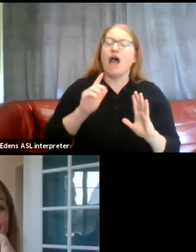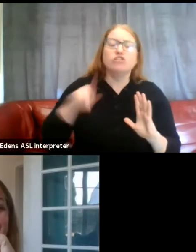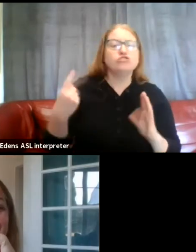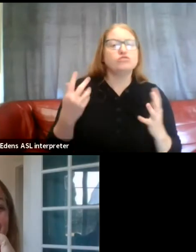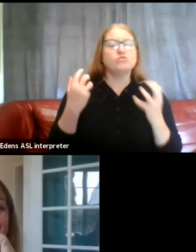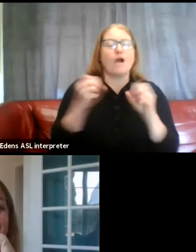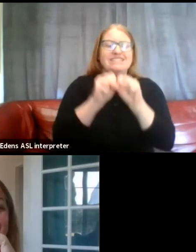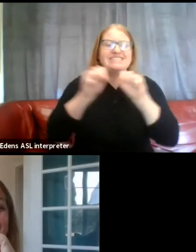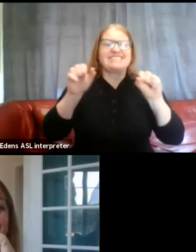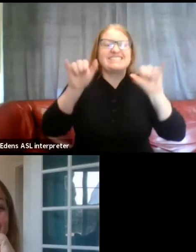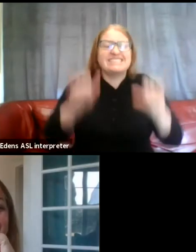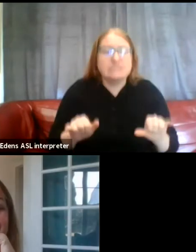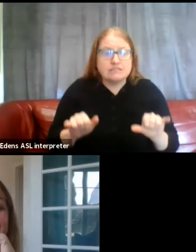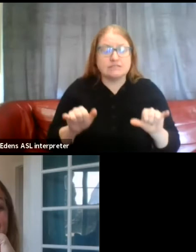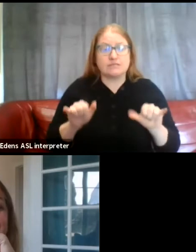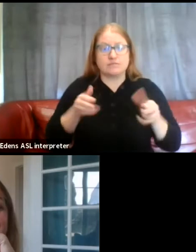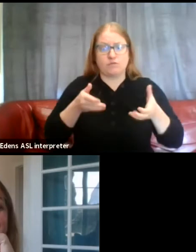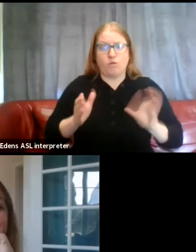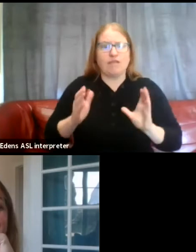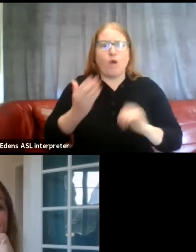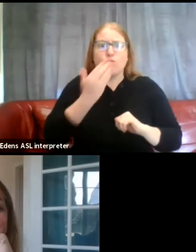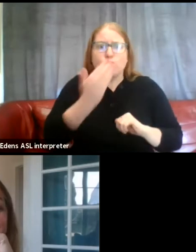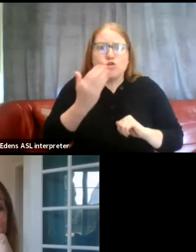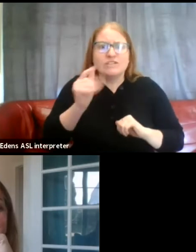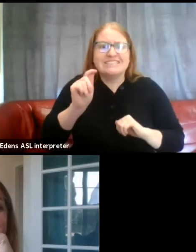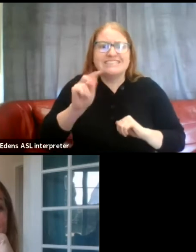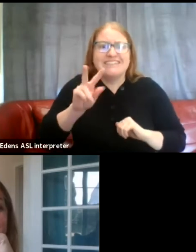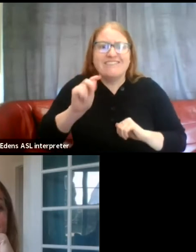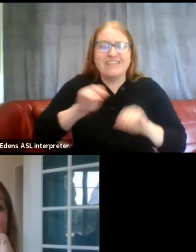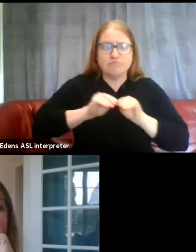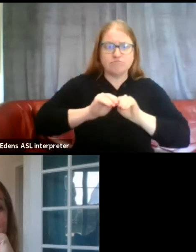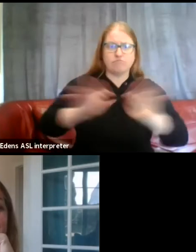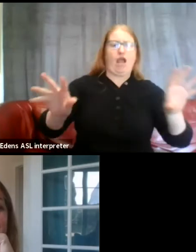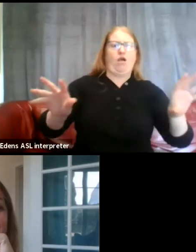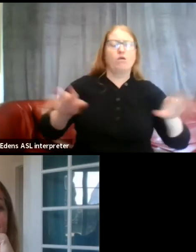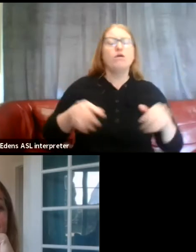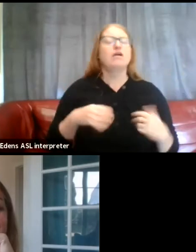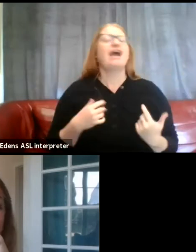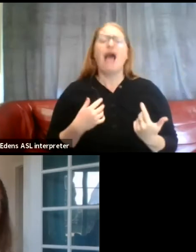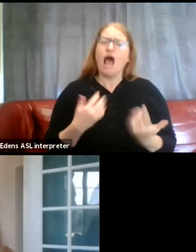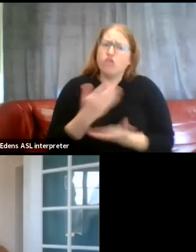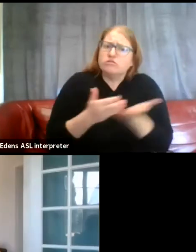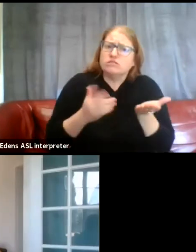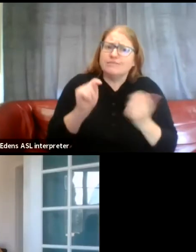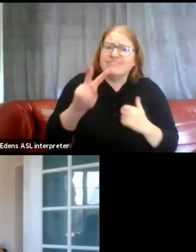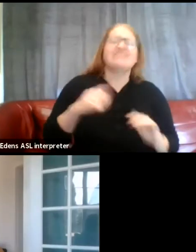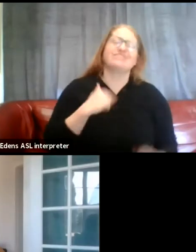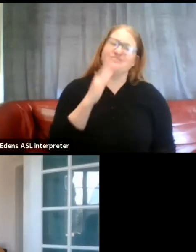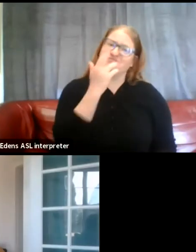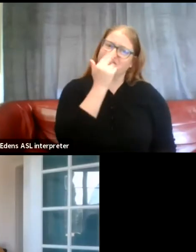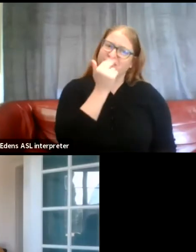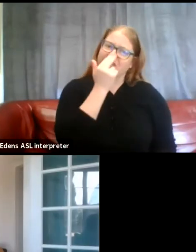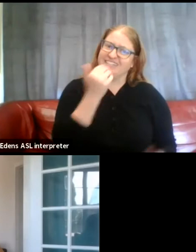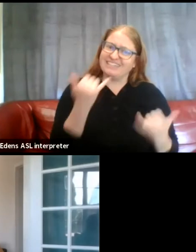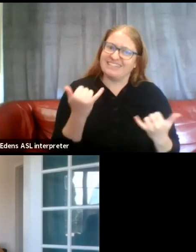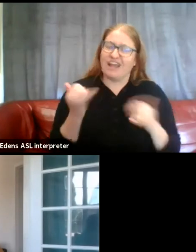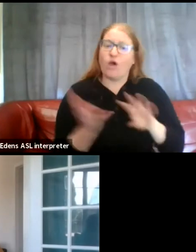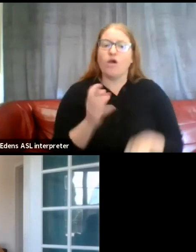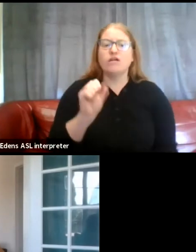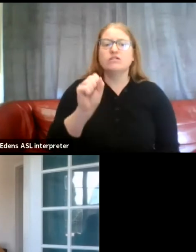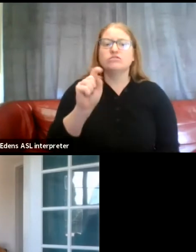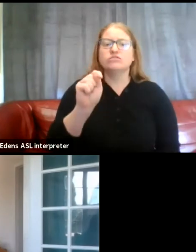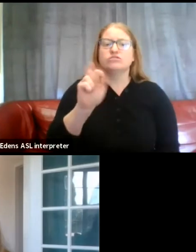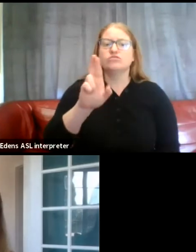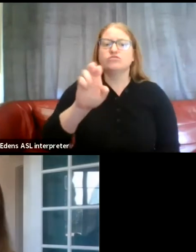enough that good shows get through. And there are shows that, it's funny, with streaming systems, you literally don't know what